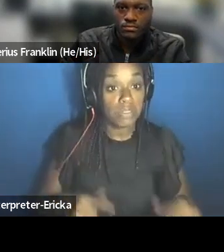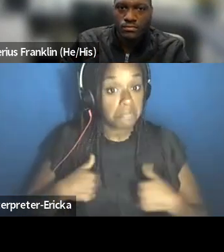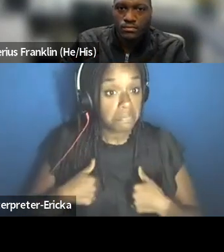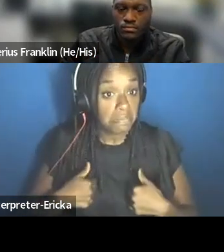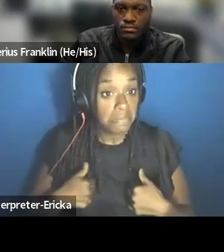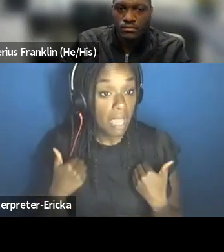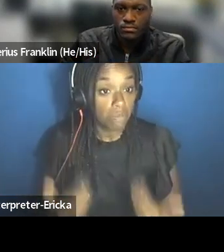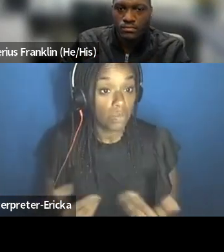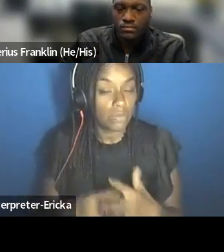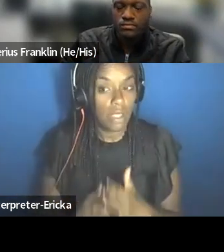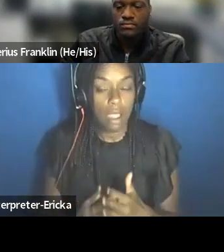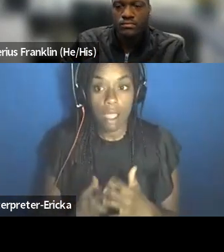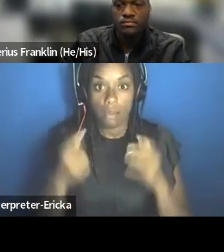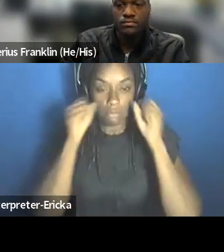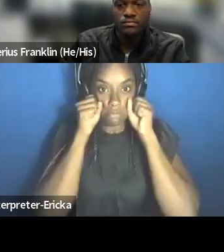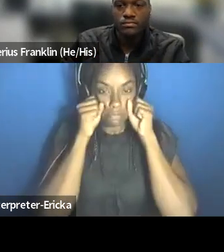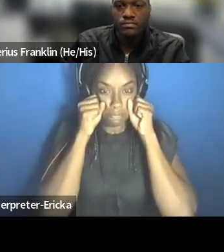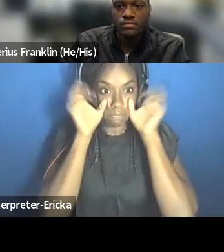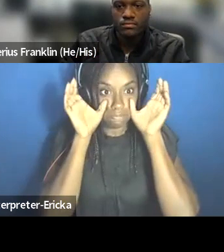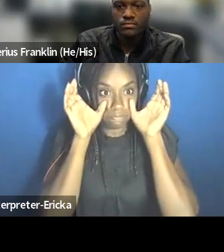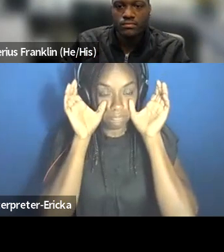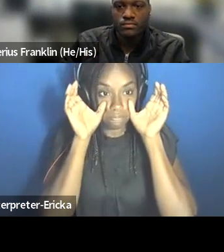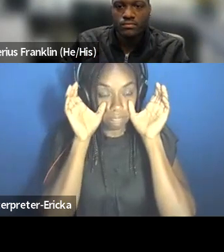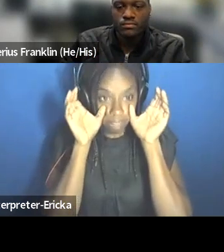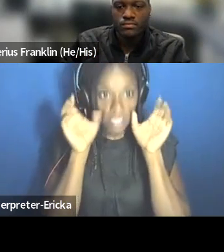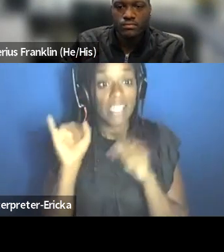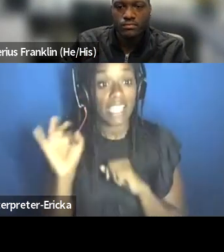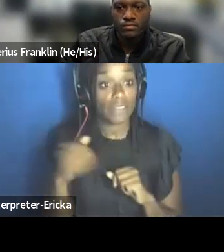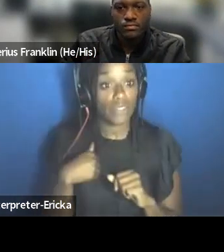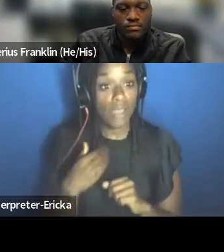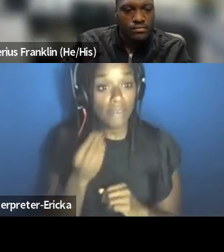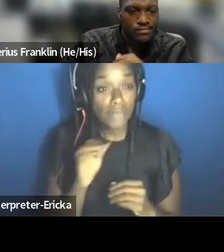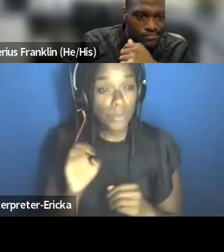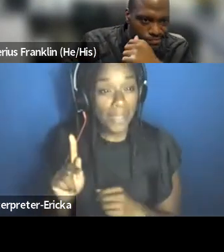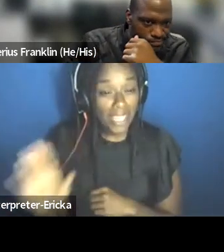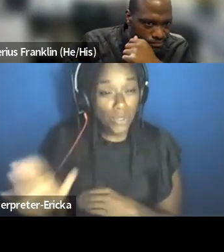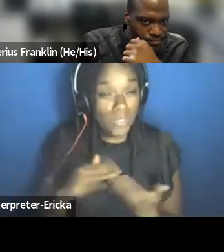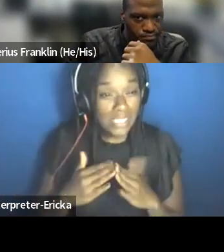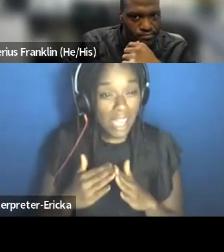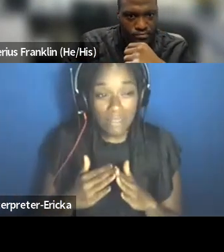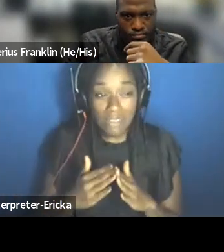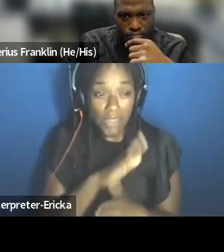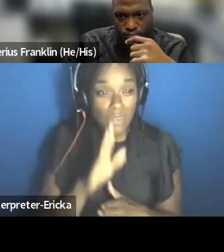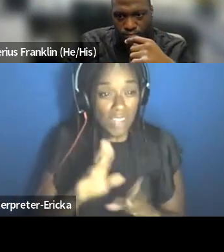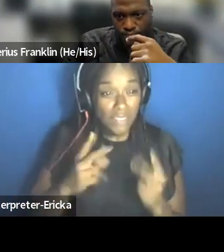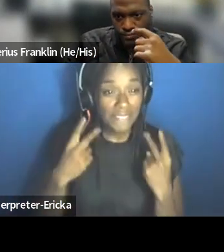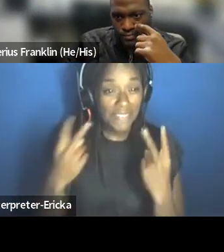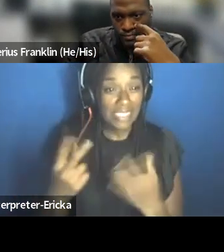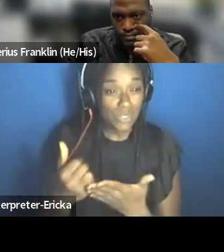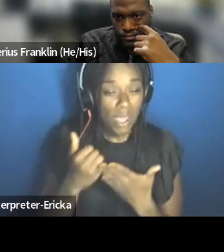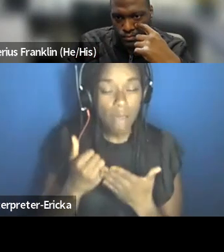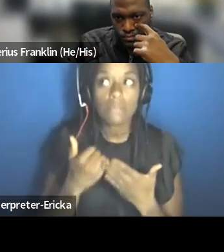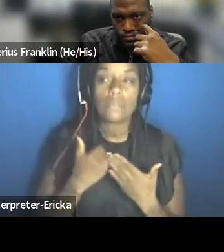opened my eyes all the way up. If you have a food bank in your town and you haven't gone down there and helped one day, I highly recommend